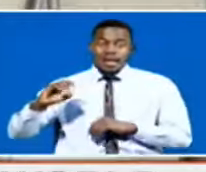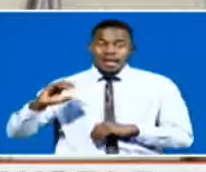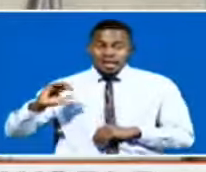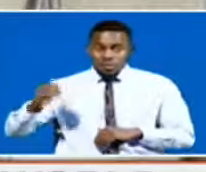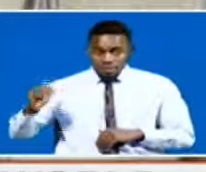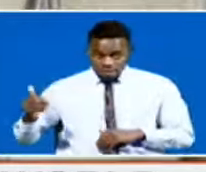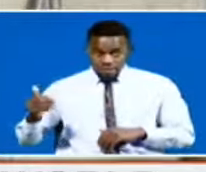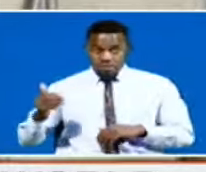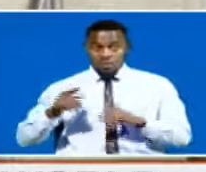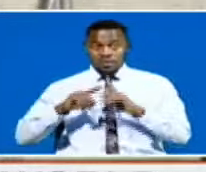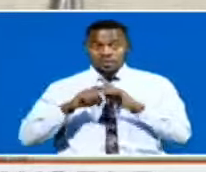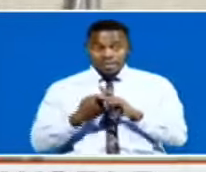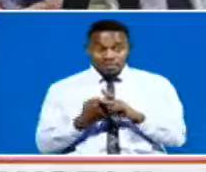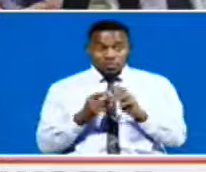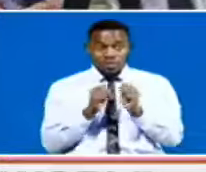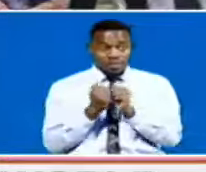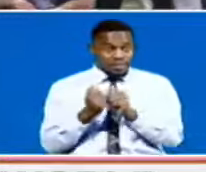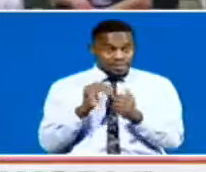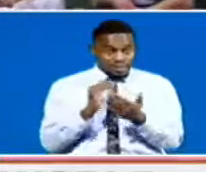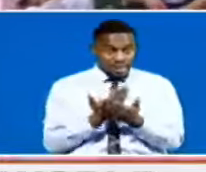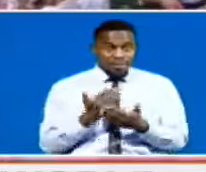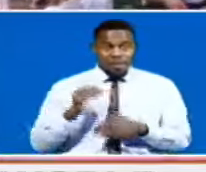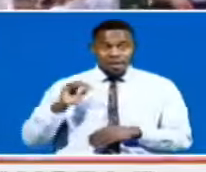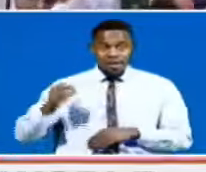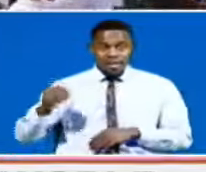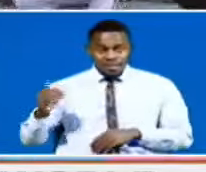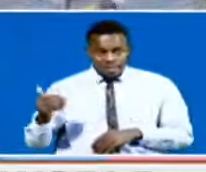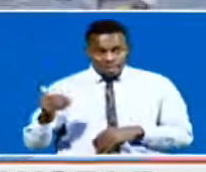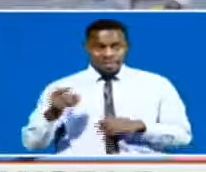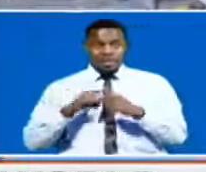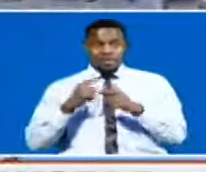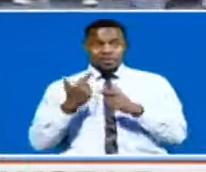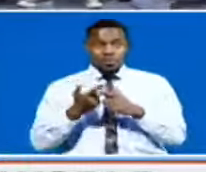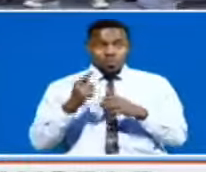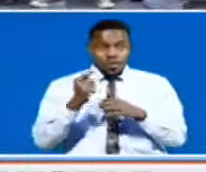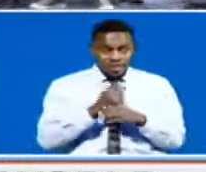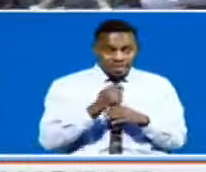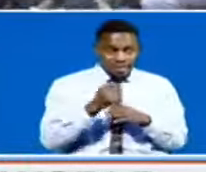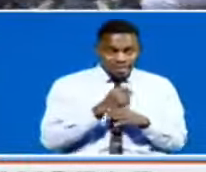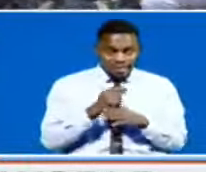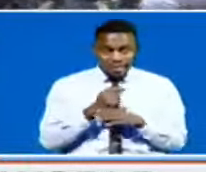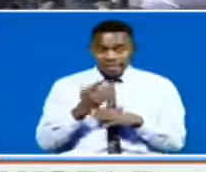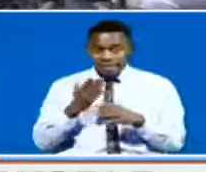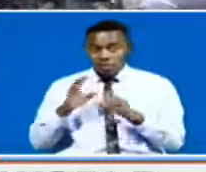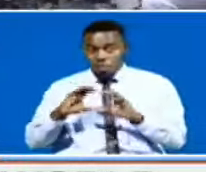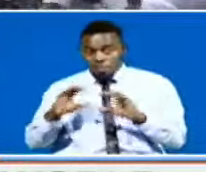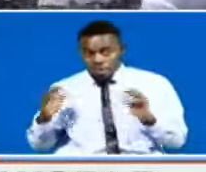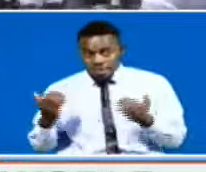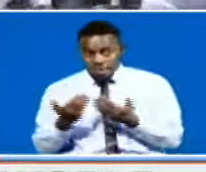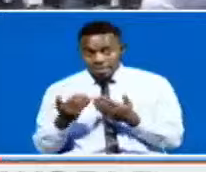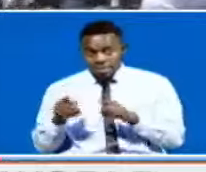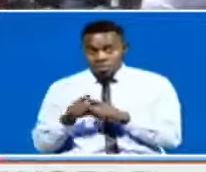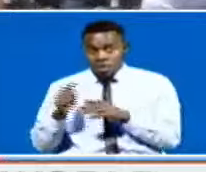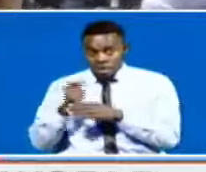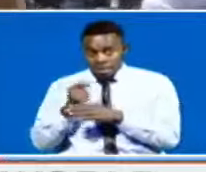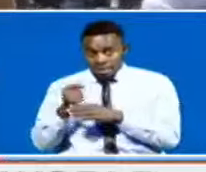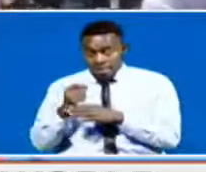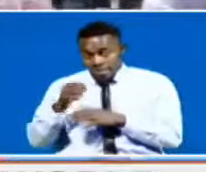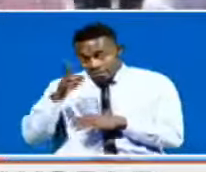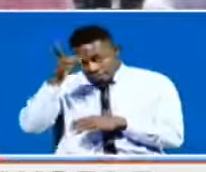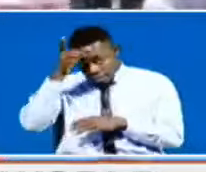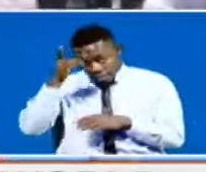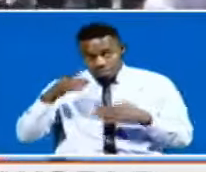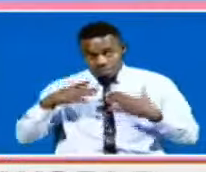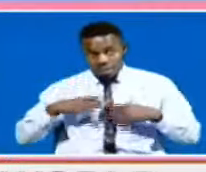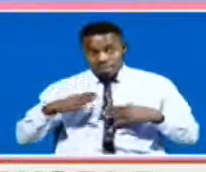countries, different parts of the country to train the locals with the motive of